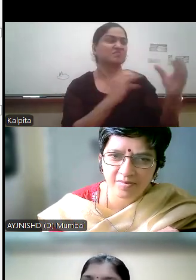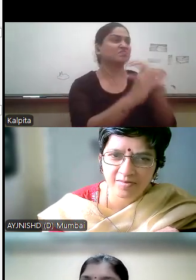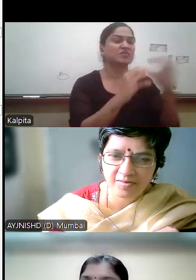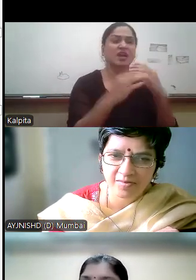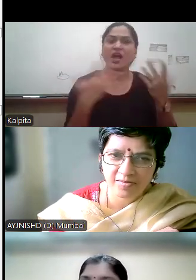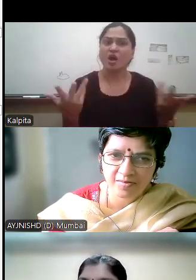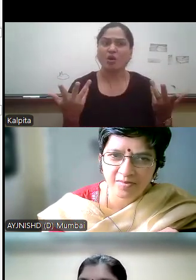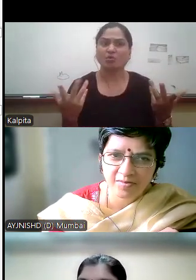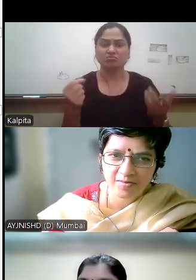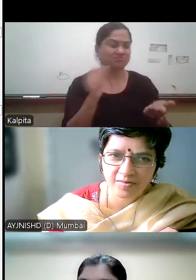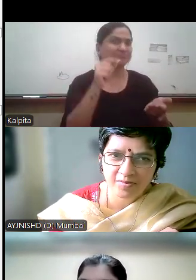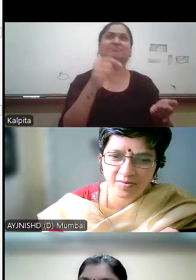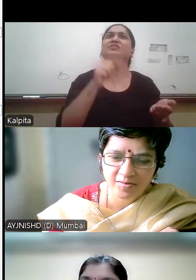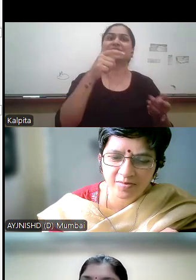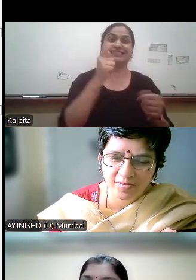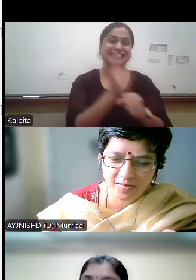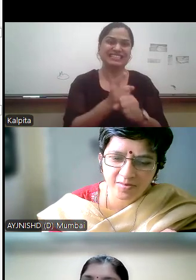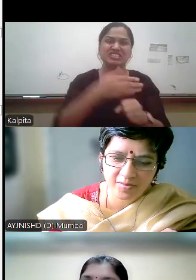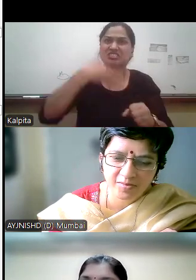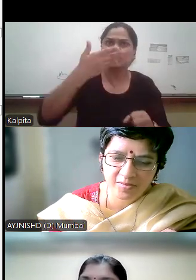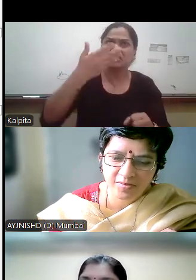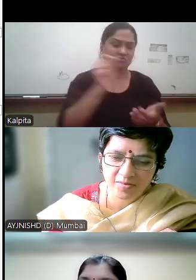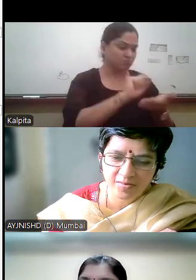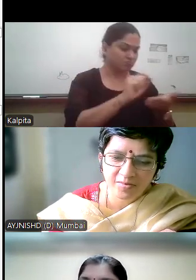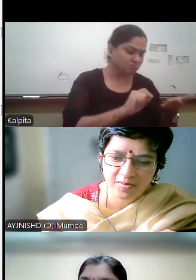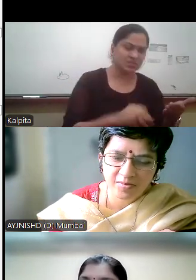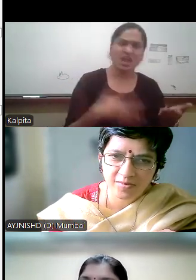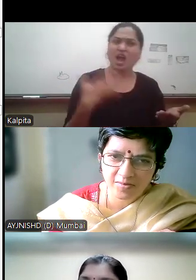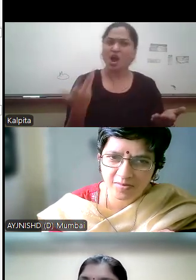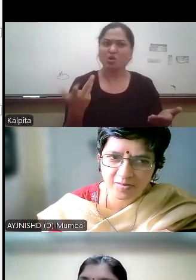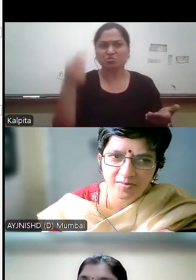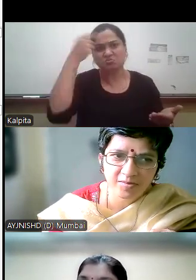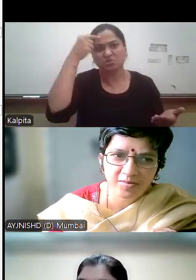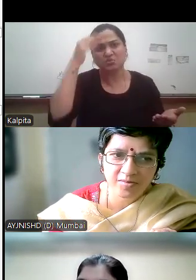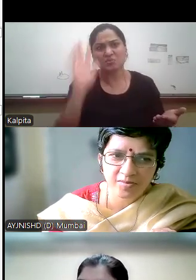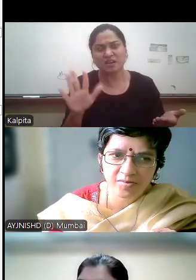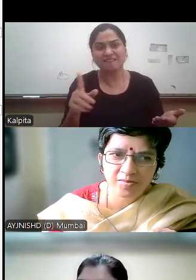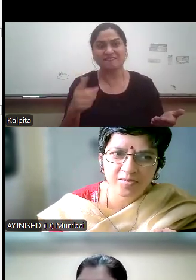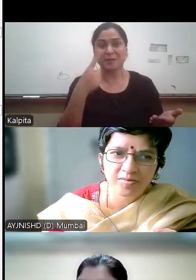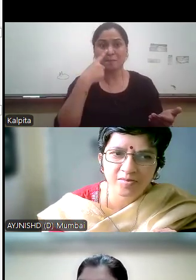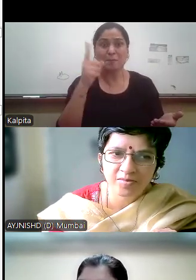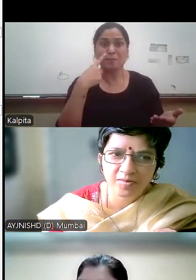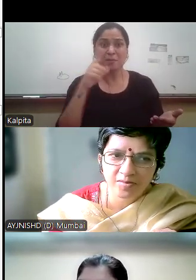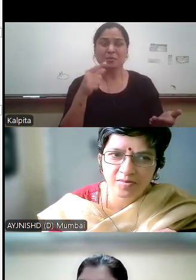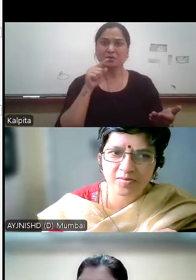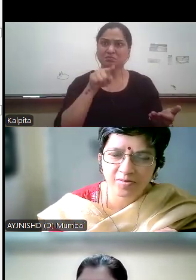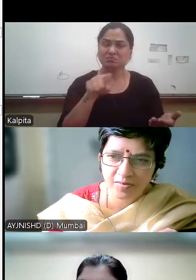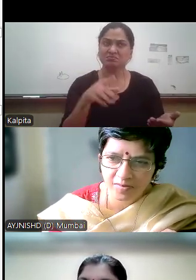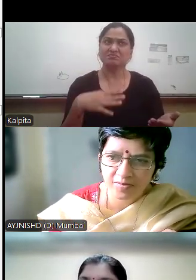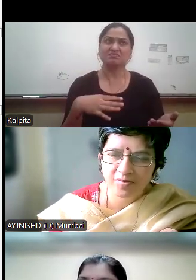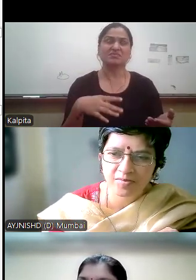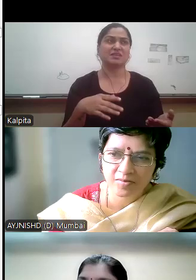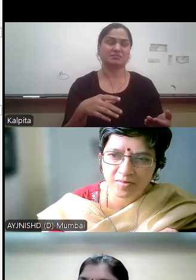this preschool preparation has to be done. Then we have to counsel and guide the parents that there is 5% reservations in the